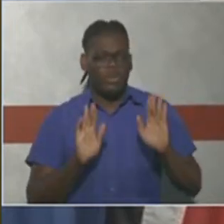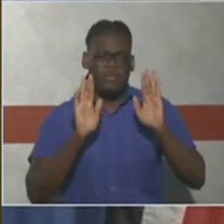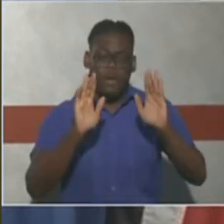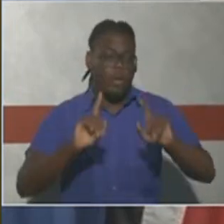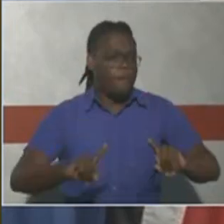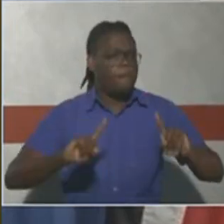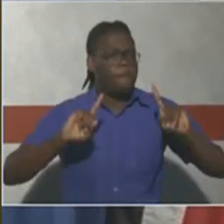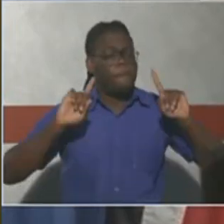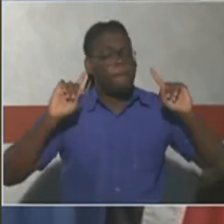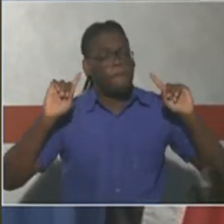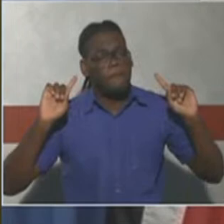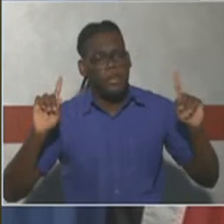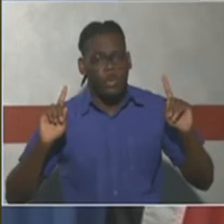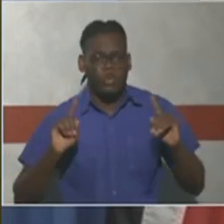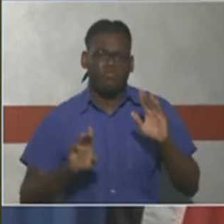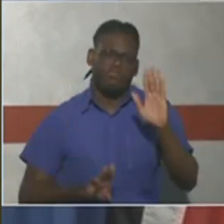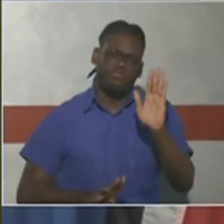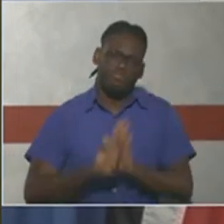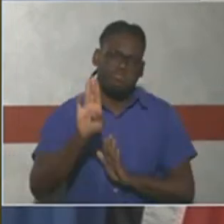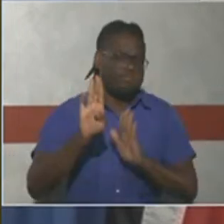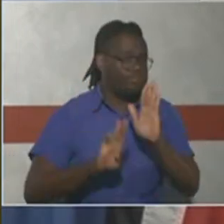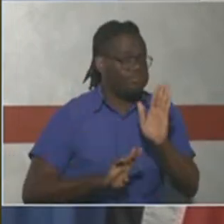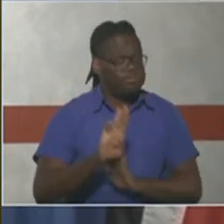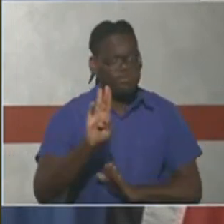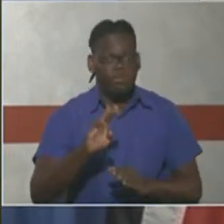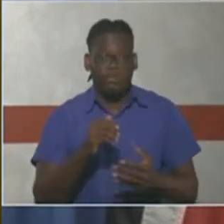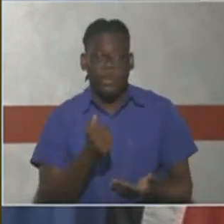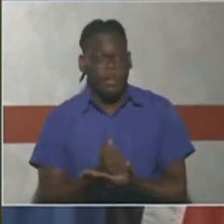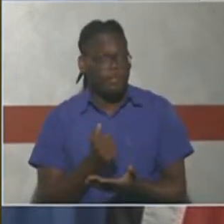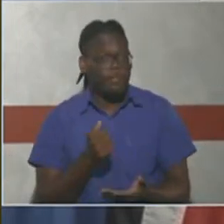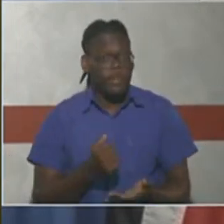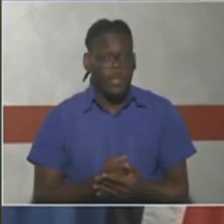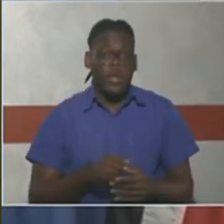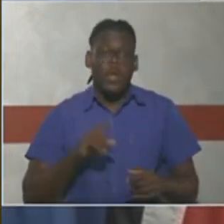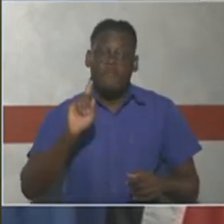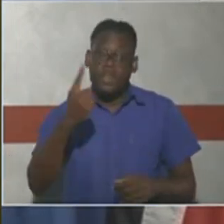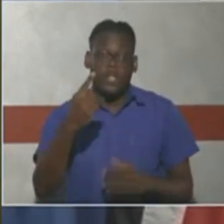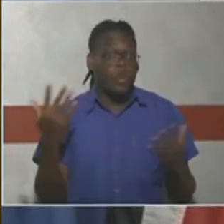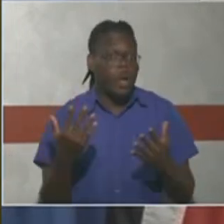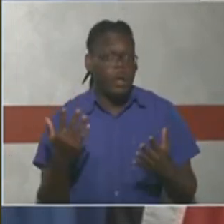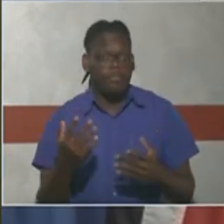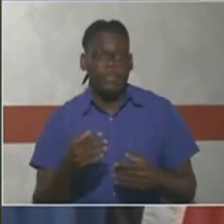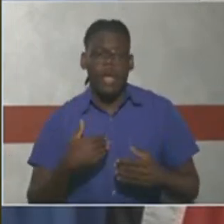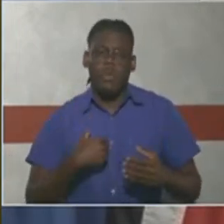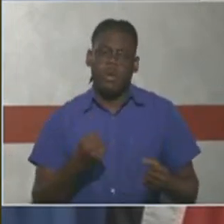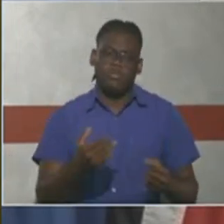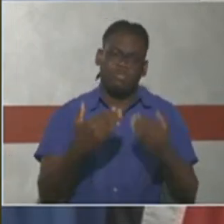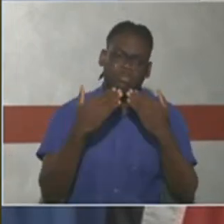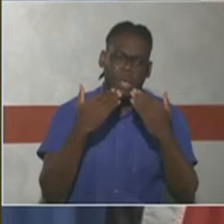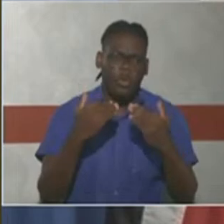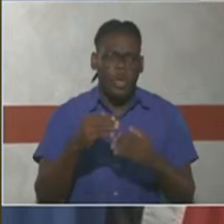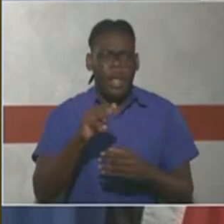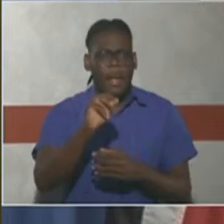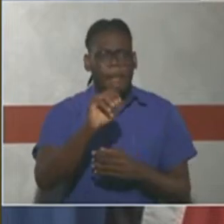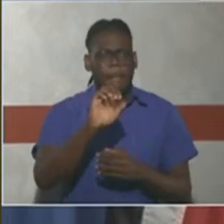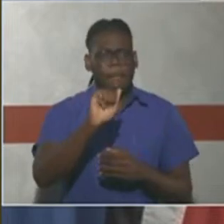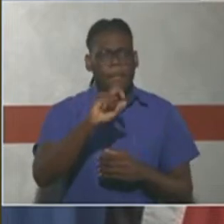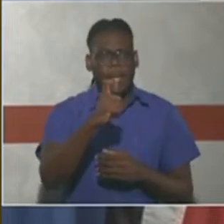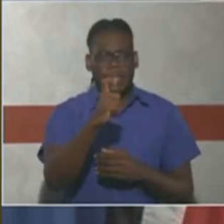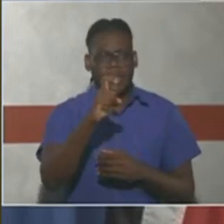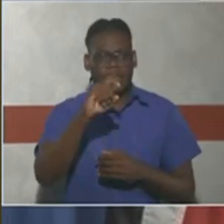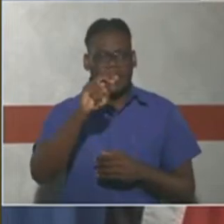Congresswoman Maxine Waters of California, who we in CARICOM regard as our